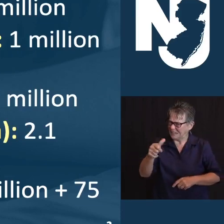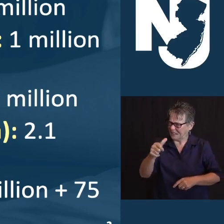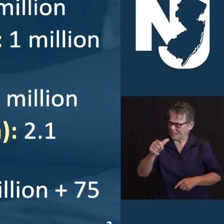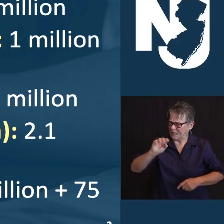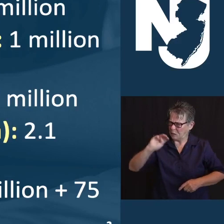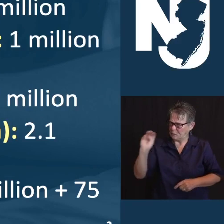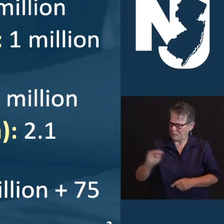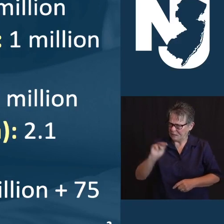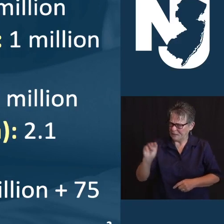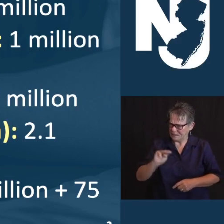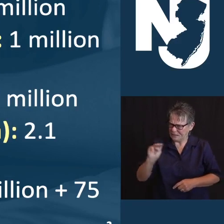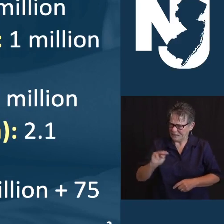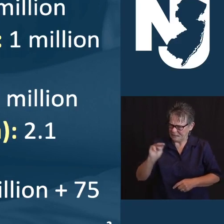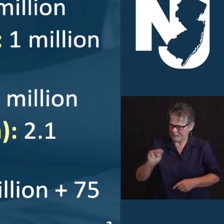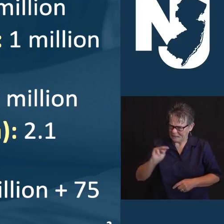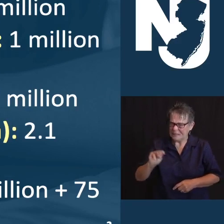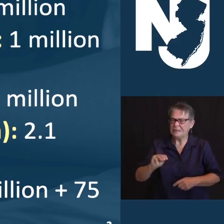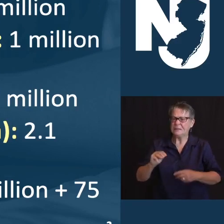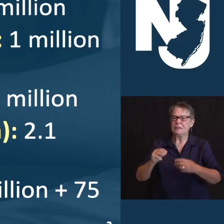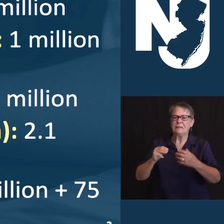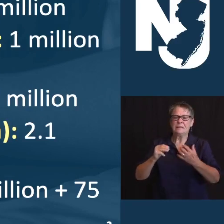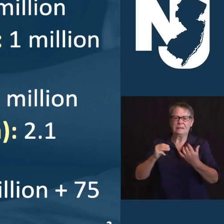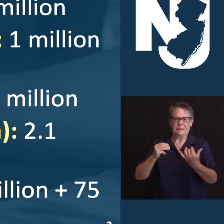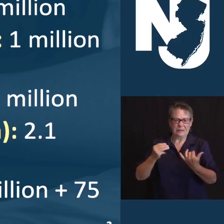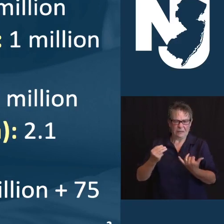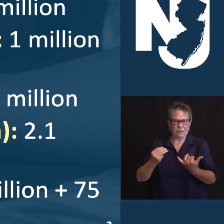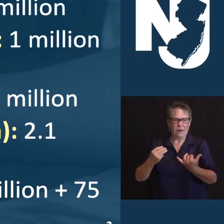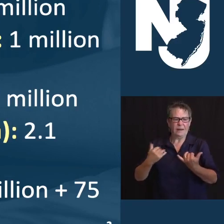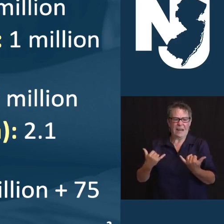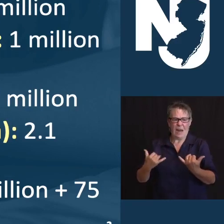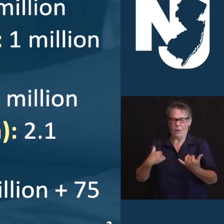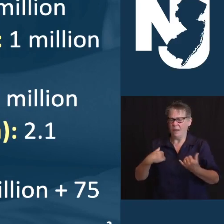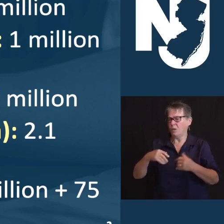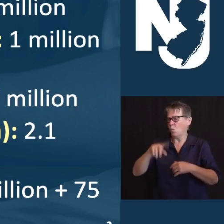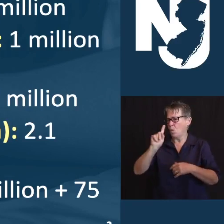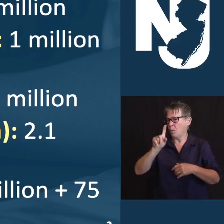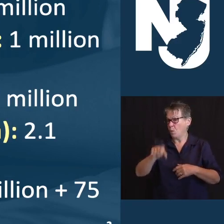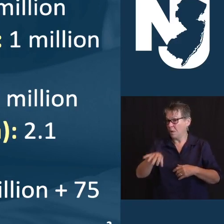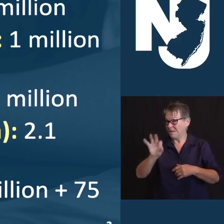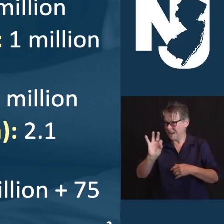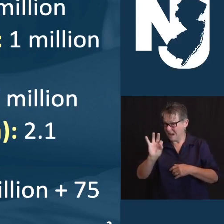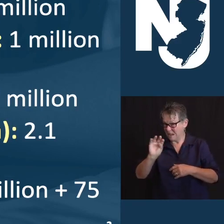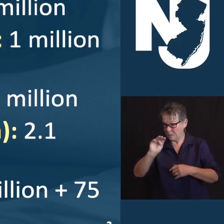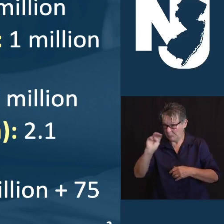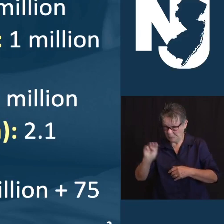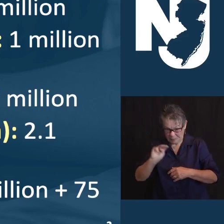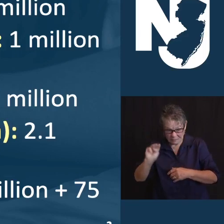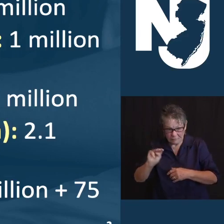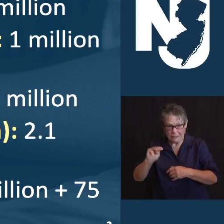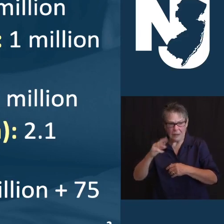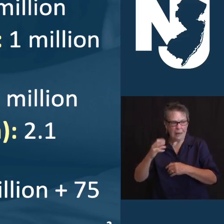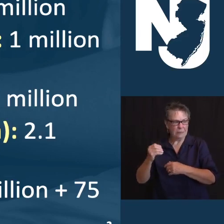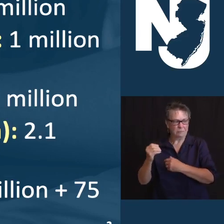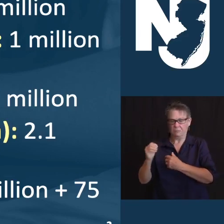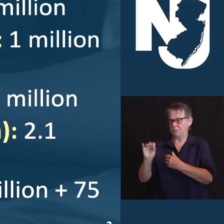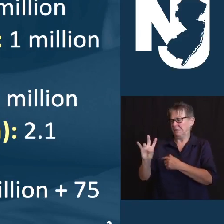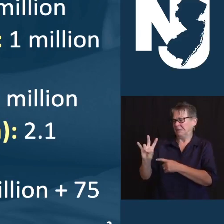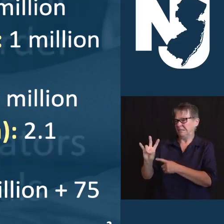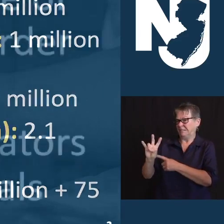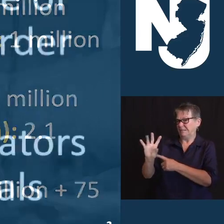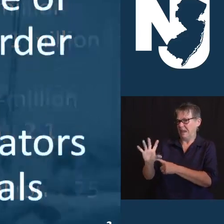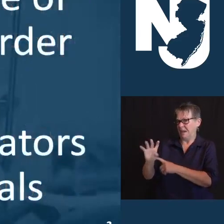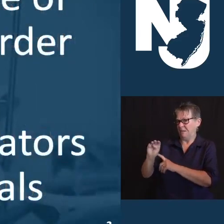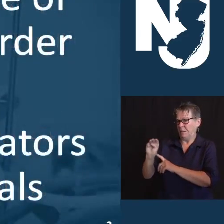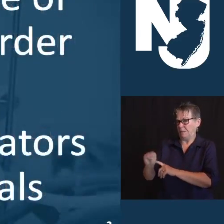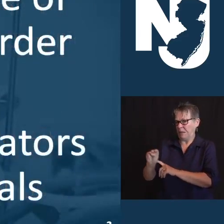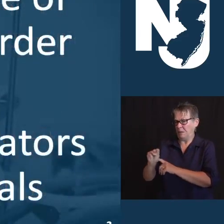additional 75 million are on order and will be delivered within roughly 6 weeks. As we